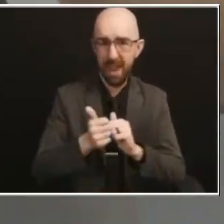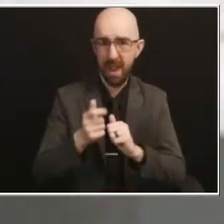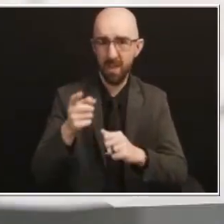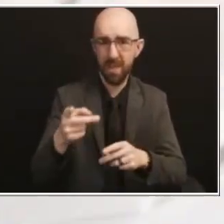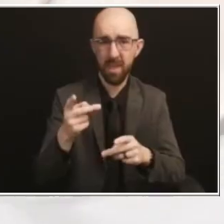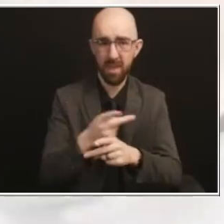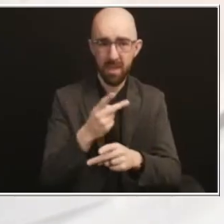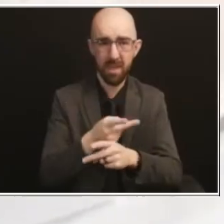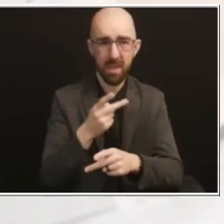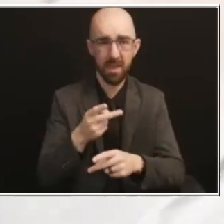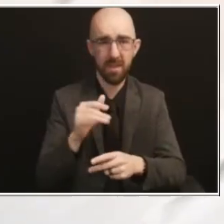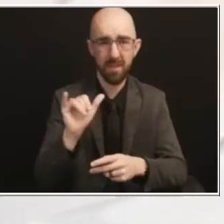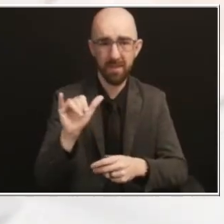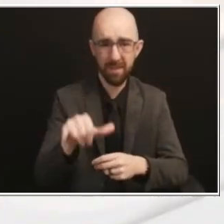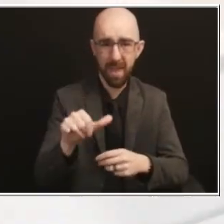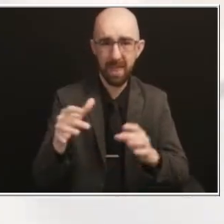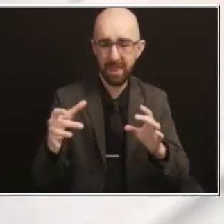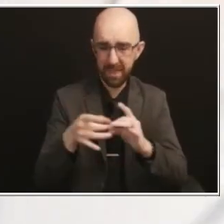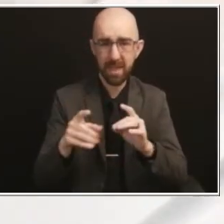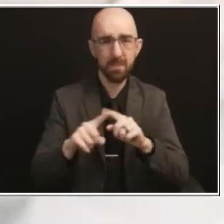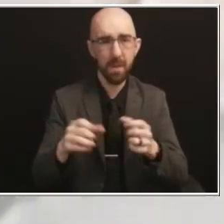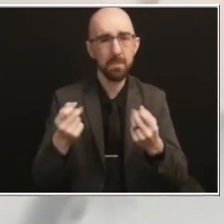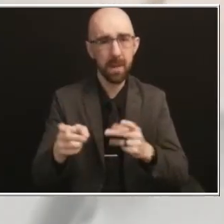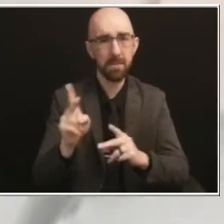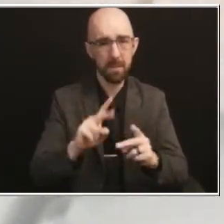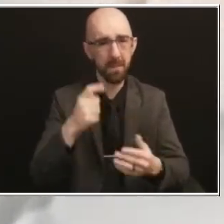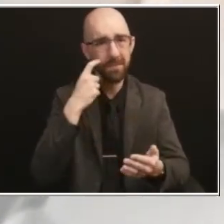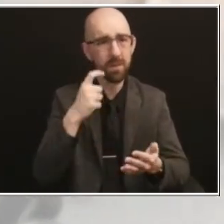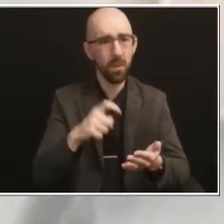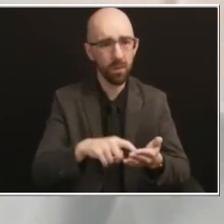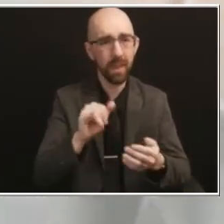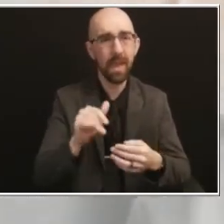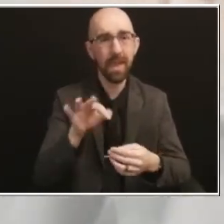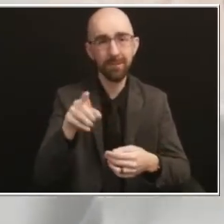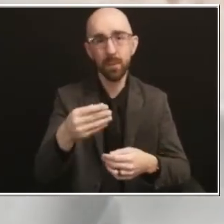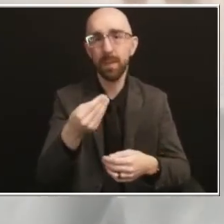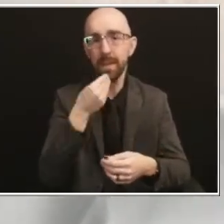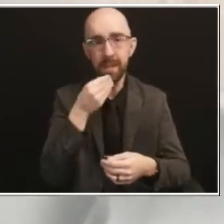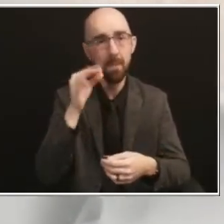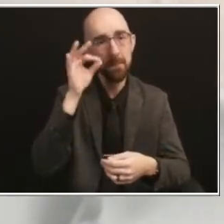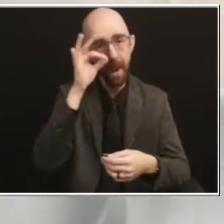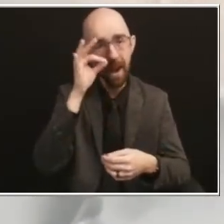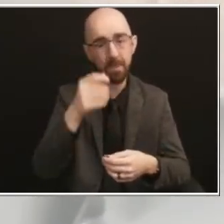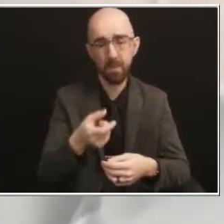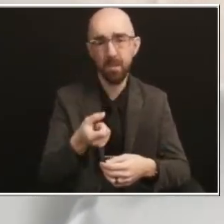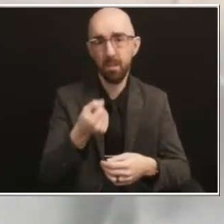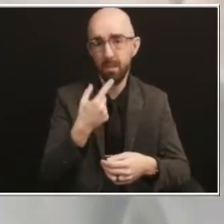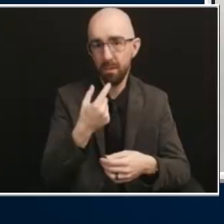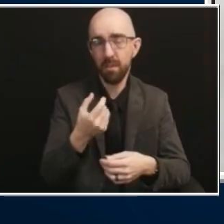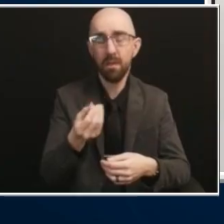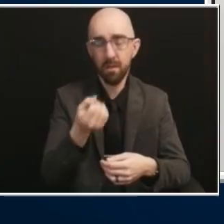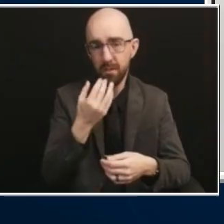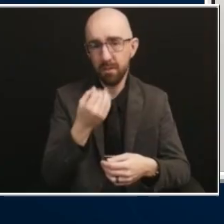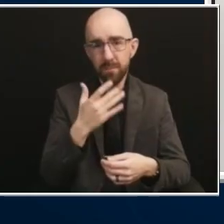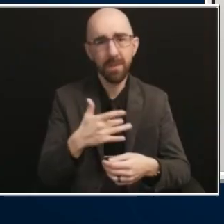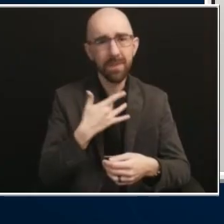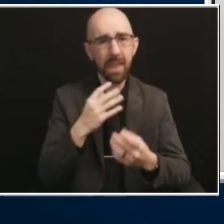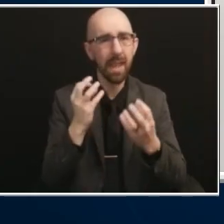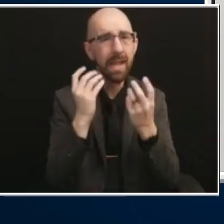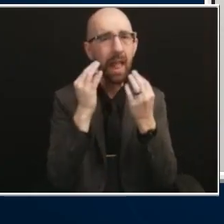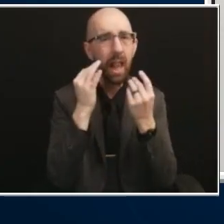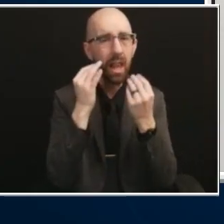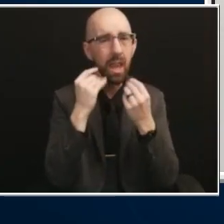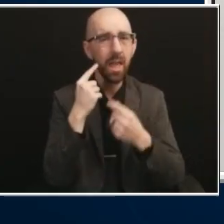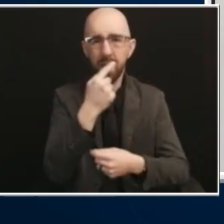I think a lot of people have probably noticed that if you're eating pineapple or a lot of pineapple, you feel almost a tingling around your